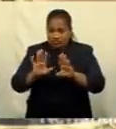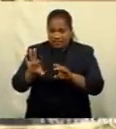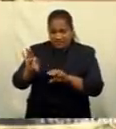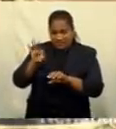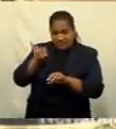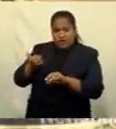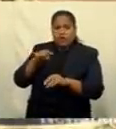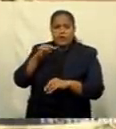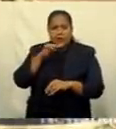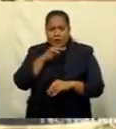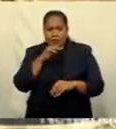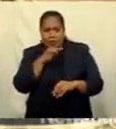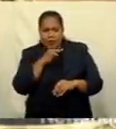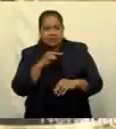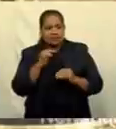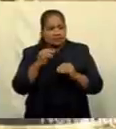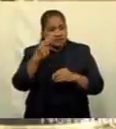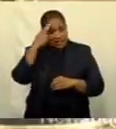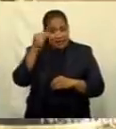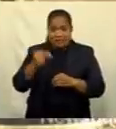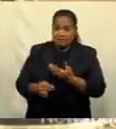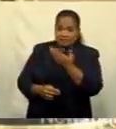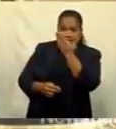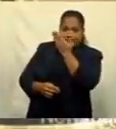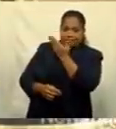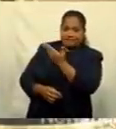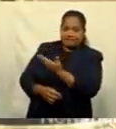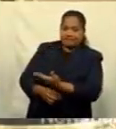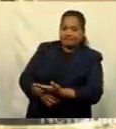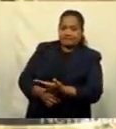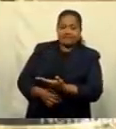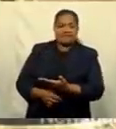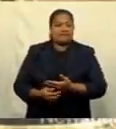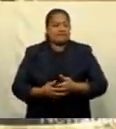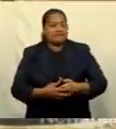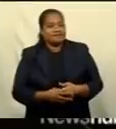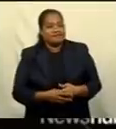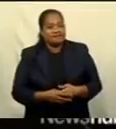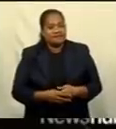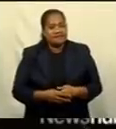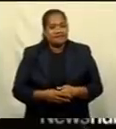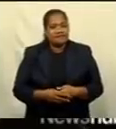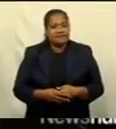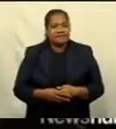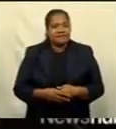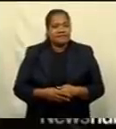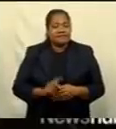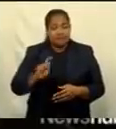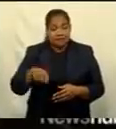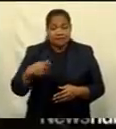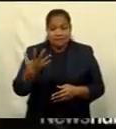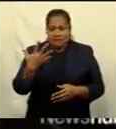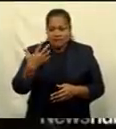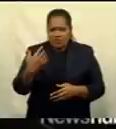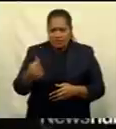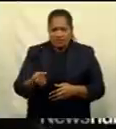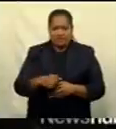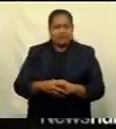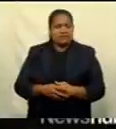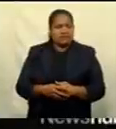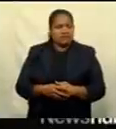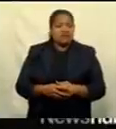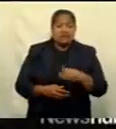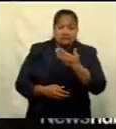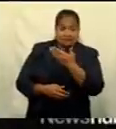The Boys, The Handmaid's Tale, Lovecraft Country, Pose, and This Is Us. Next, we have the nominees for This Is Us Emmy winner